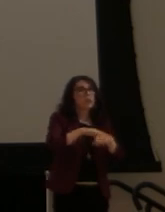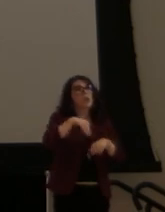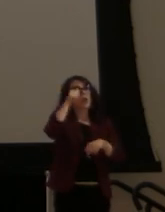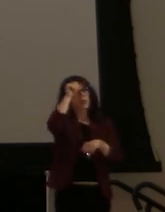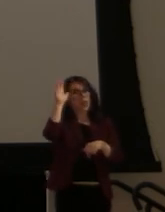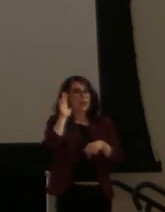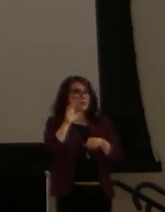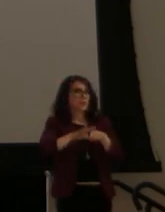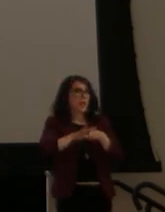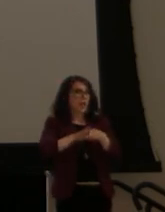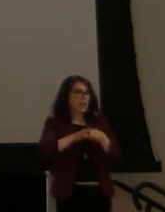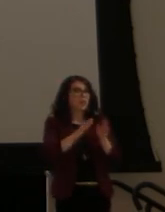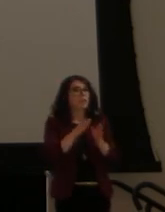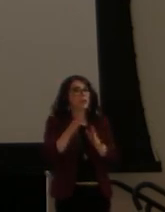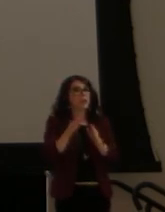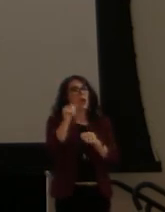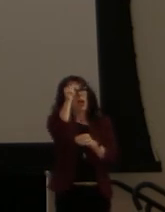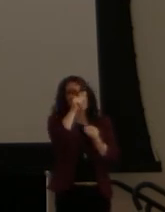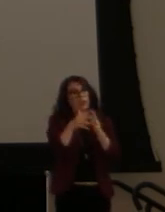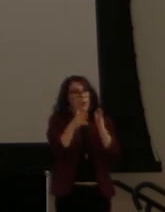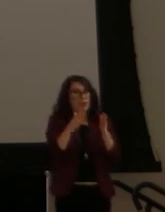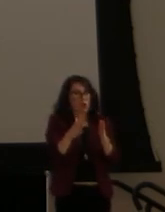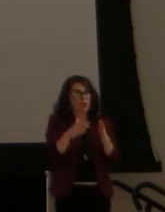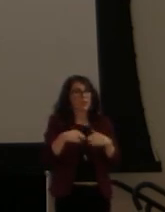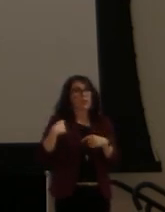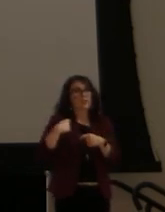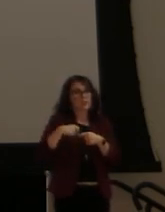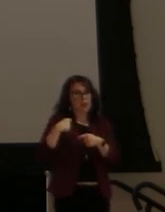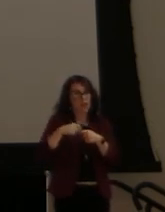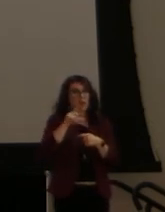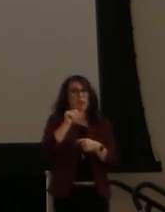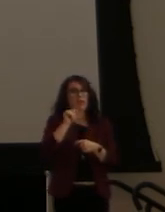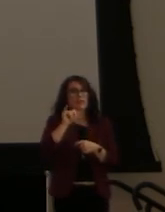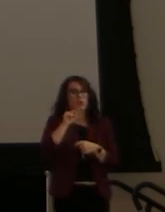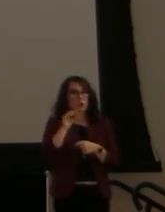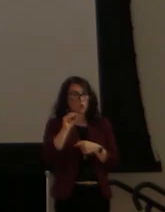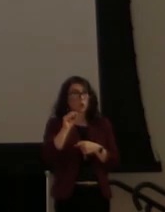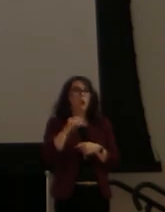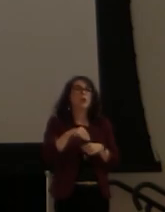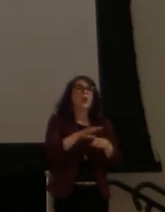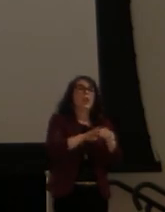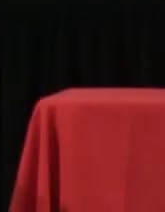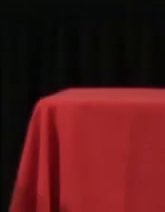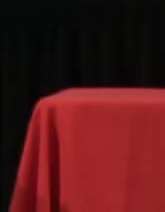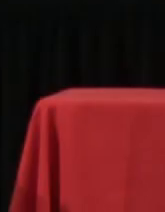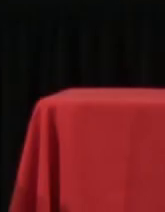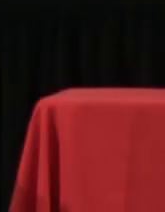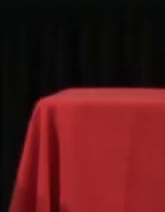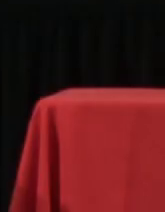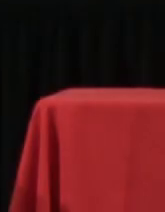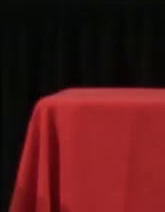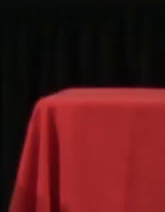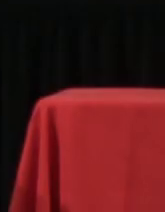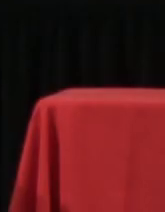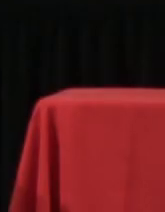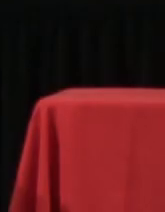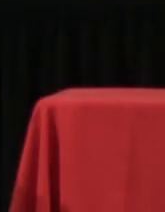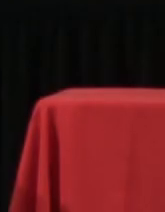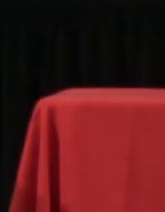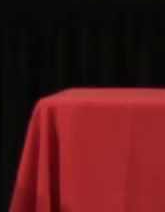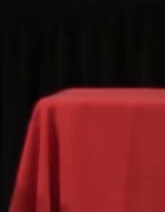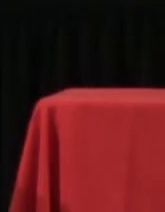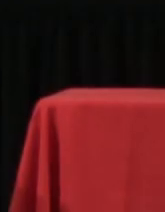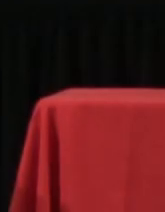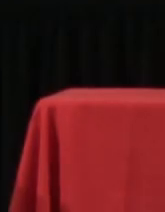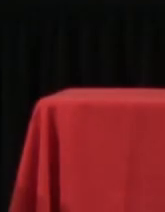African American, Hispanic Latino, Native Hawaiian or other Pacific Islander, and those who identify with more